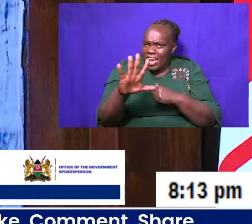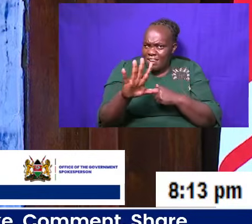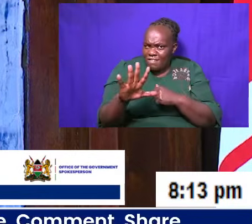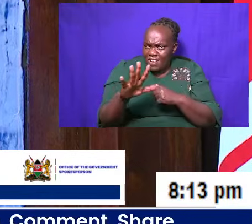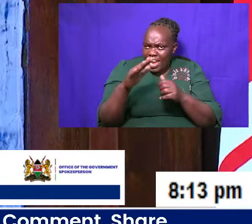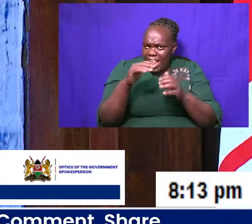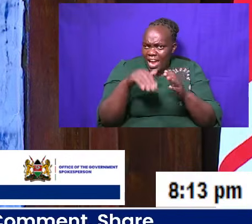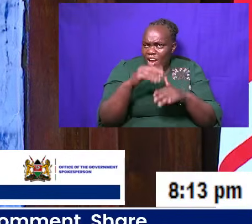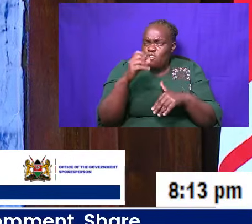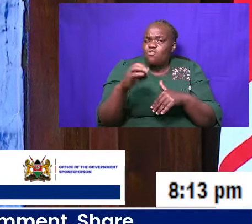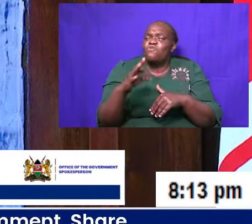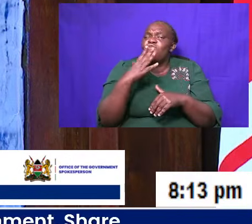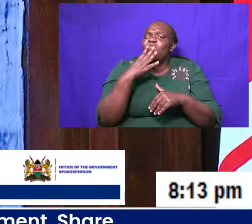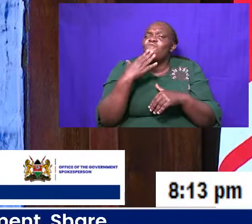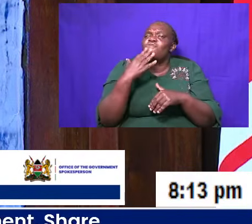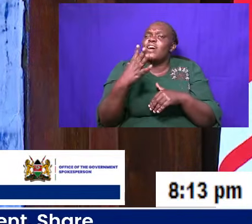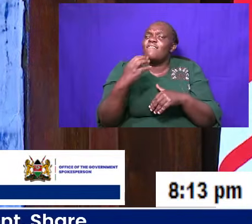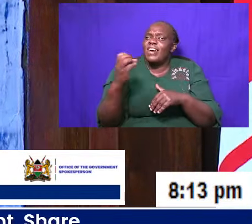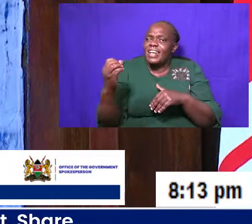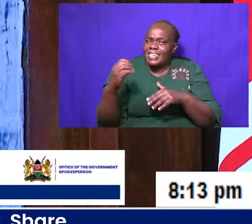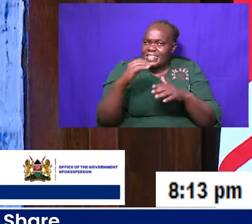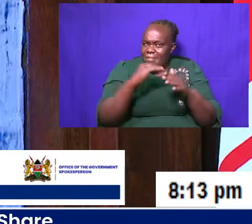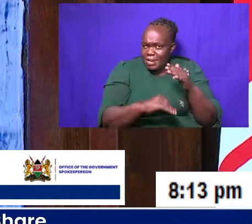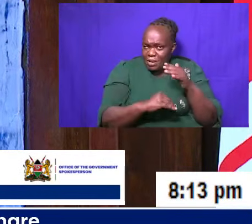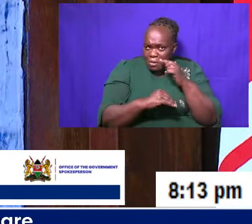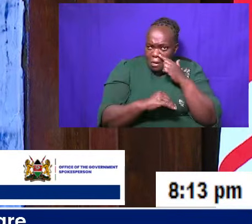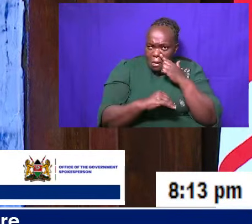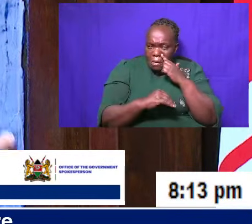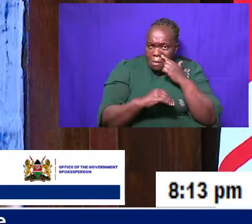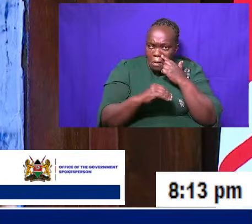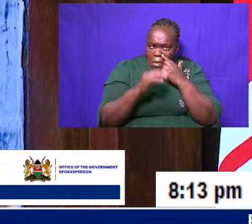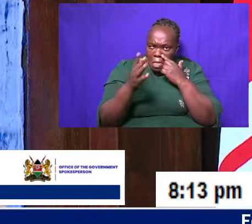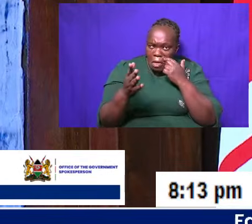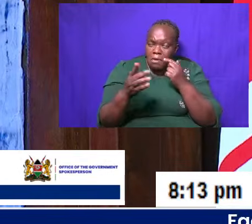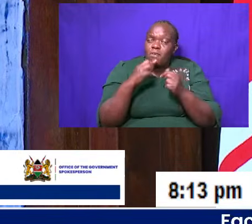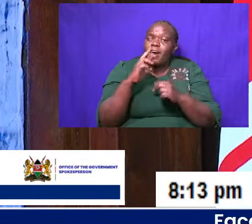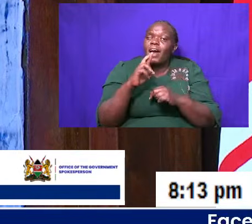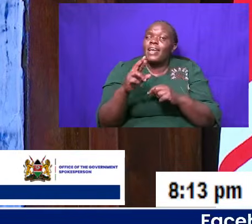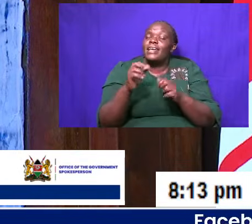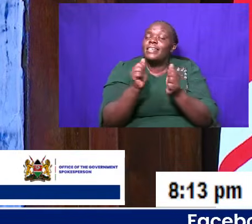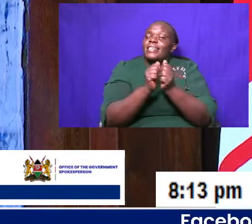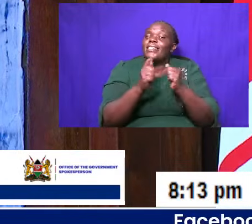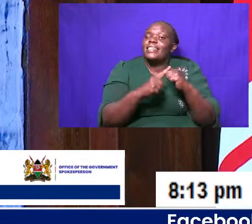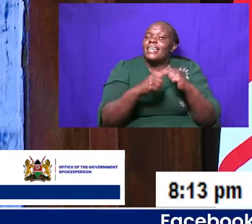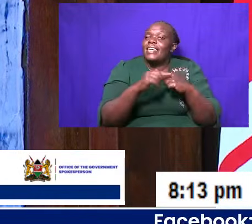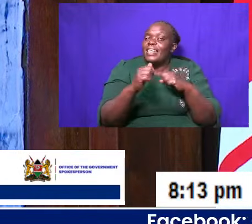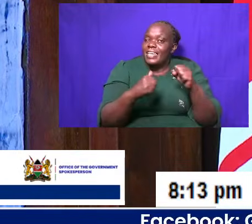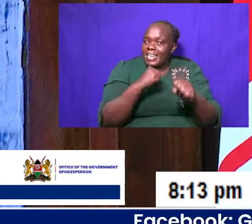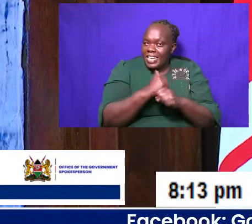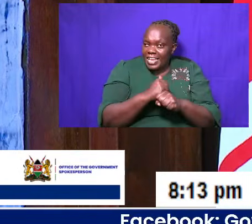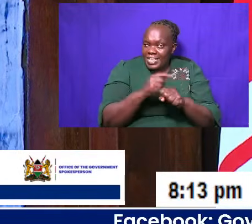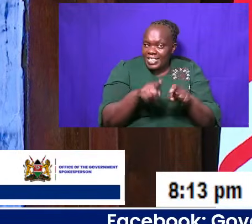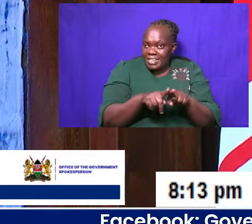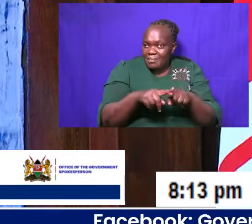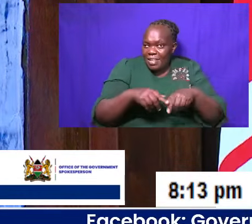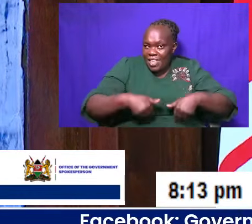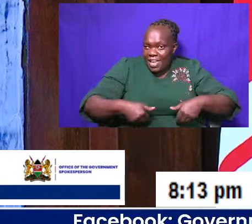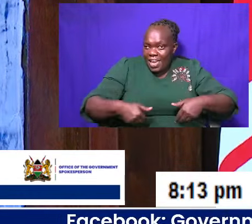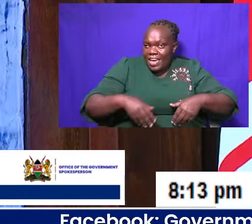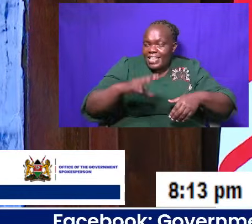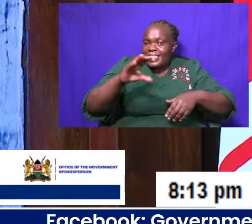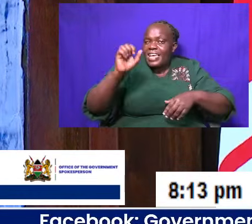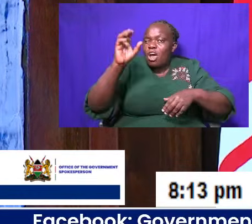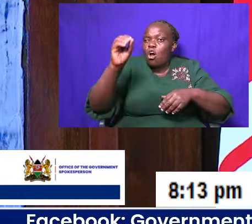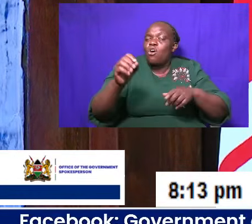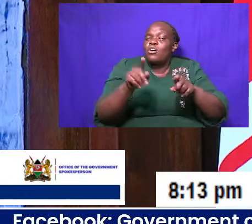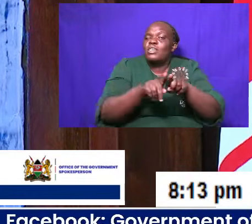of 500, that is below average. Oh. But let me And tell here you, you were. 16 years later, I made history by becoming the youngest person to get a PhD in